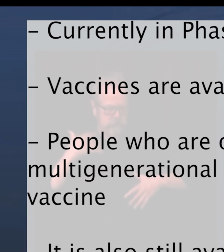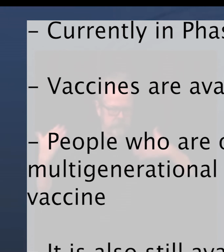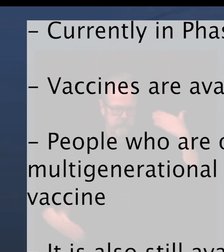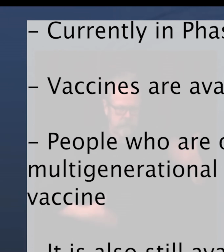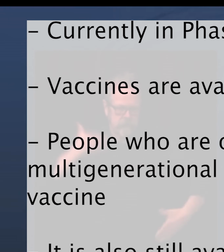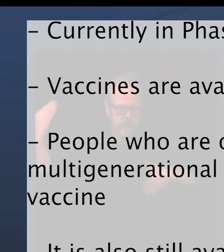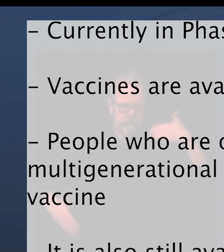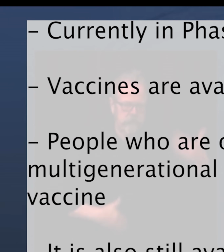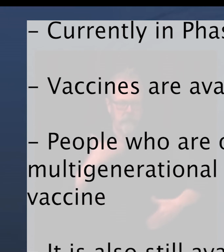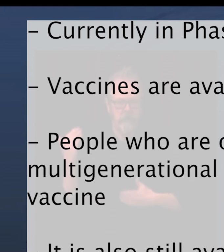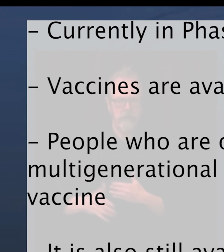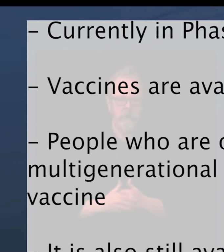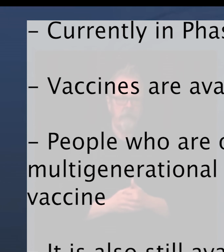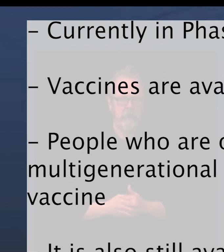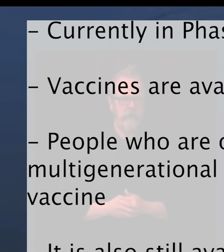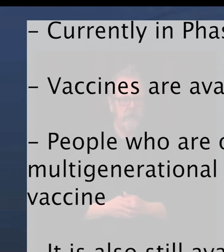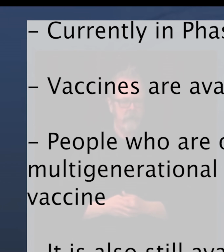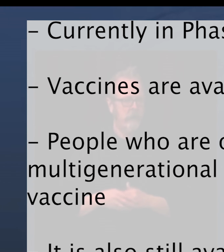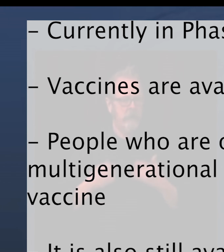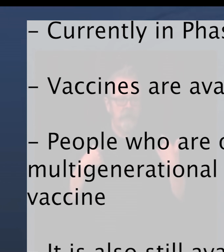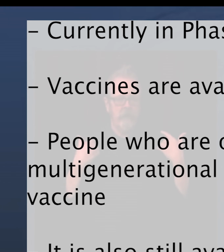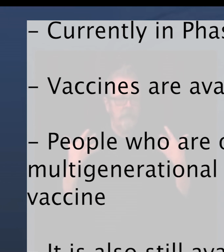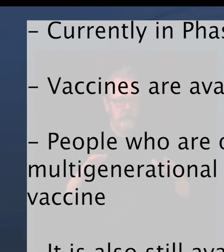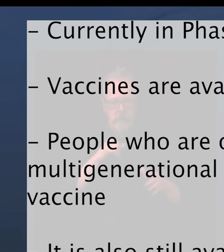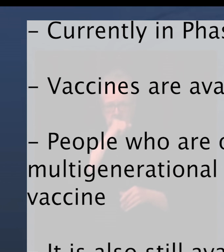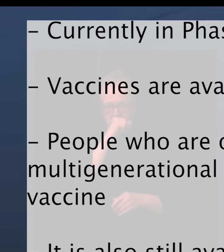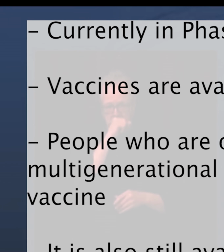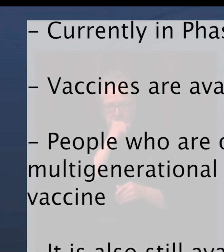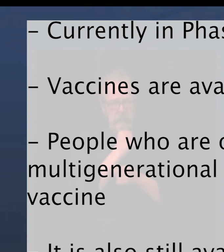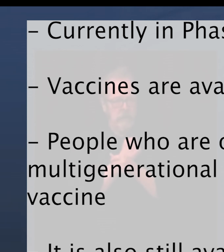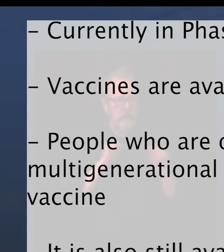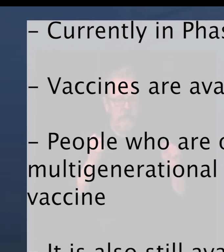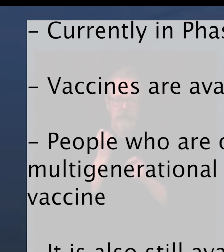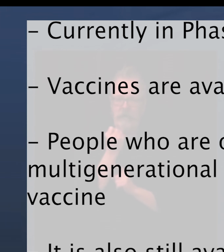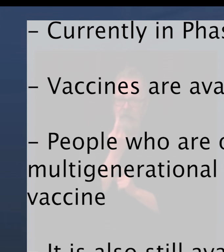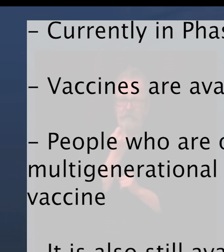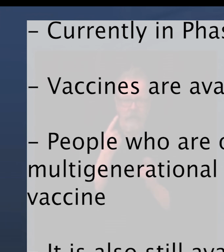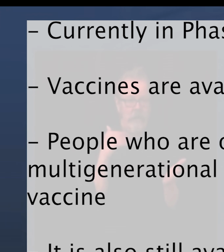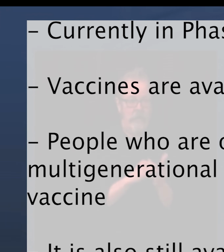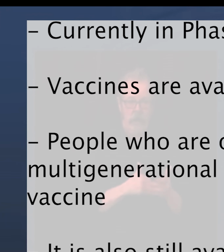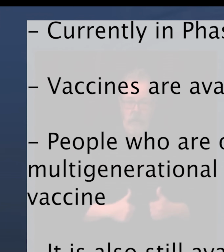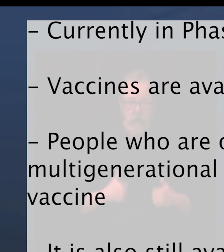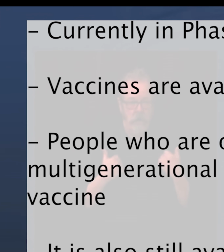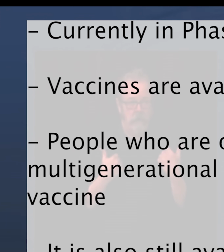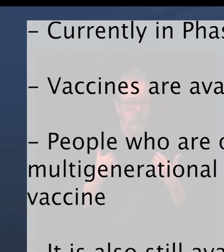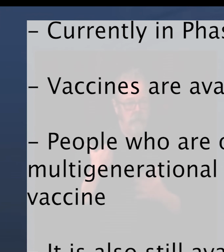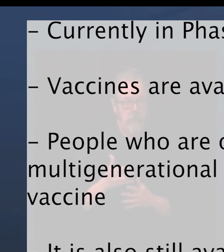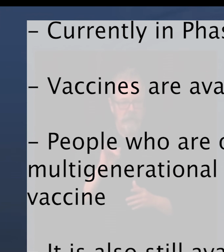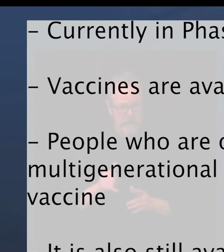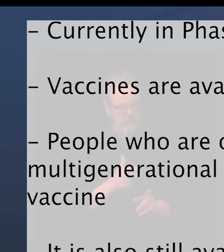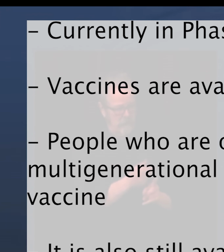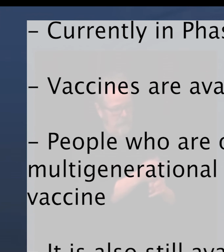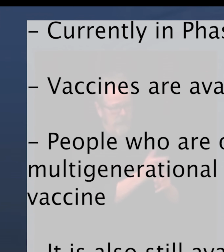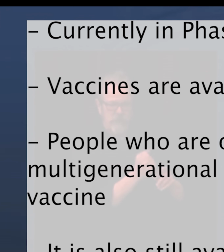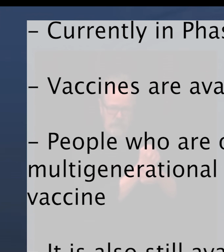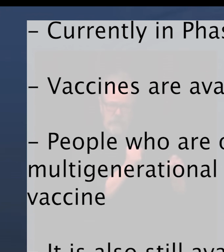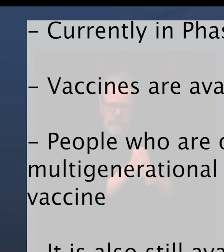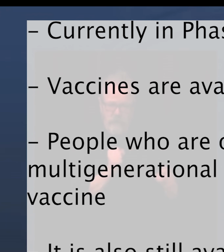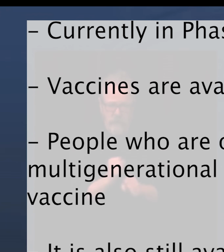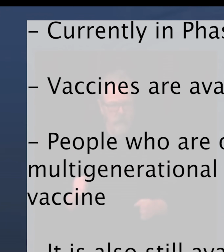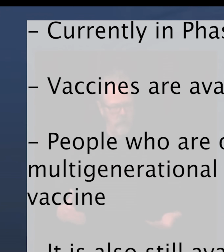Washington is in Phase 1B of Tier 1, meaning vaccines are available to all people over the age of 65 and